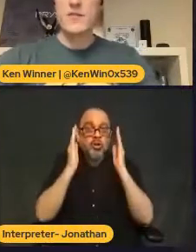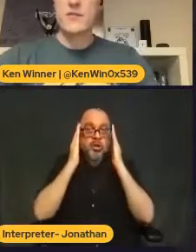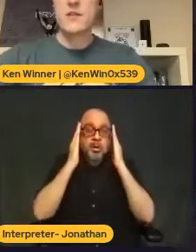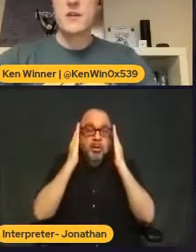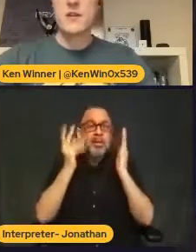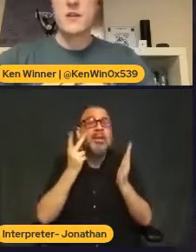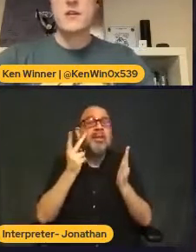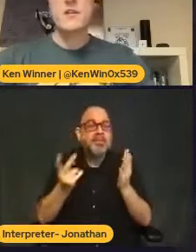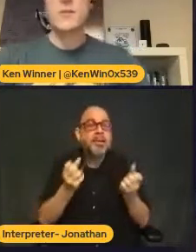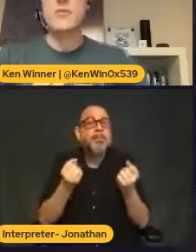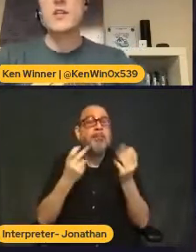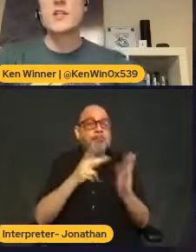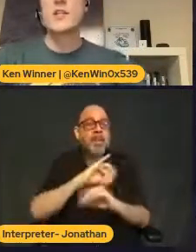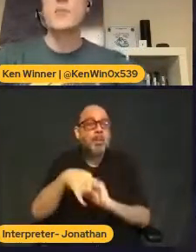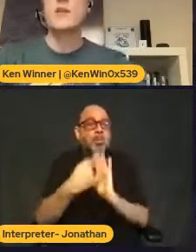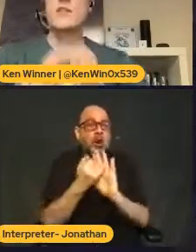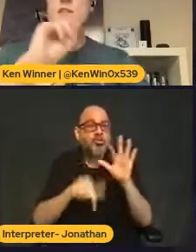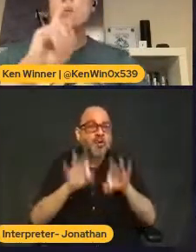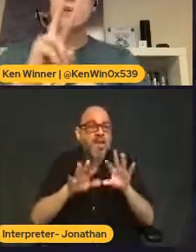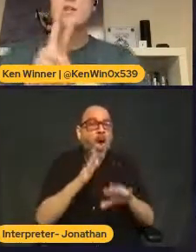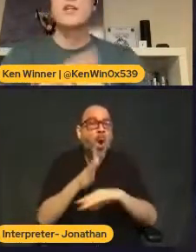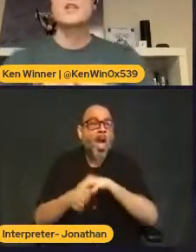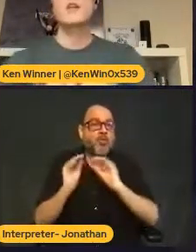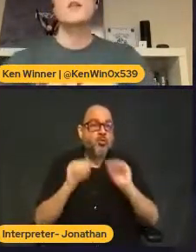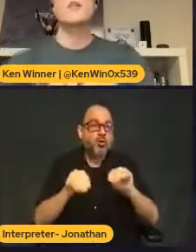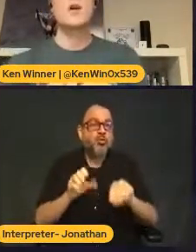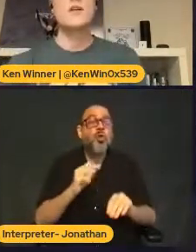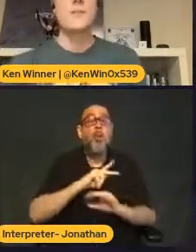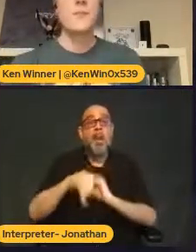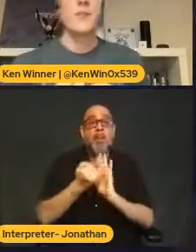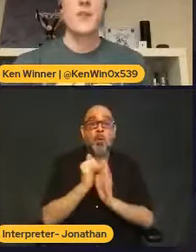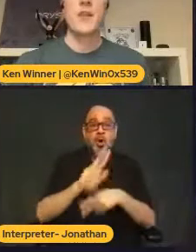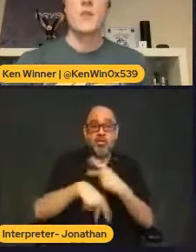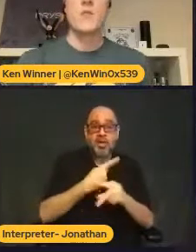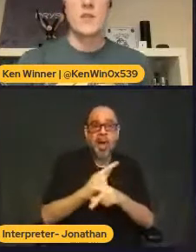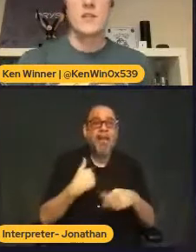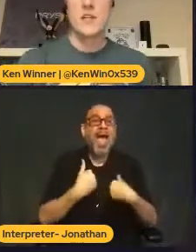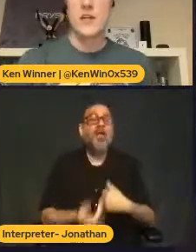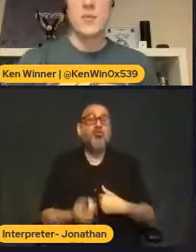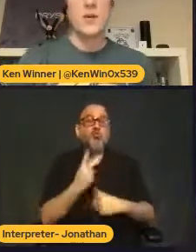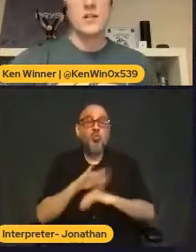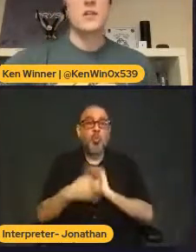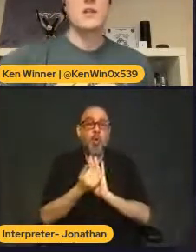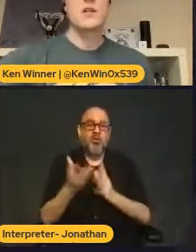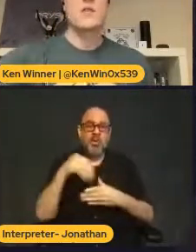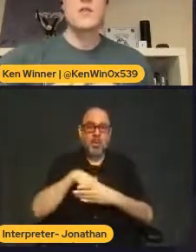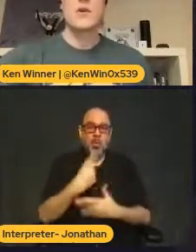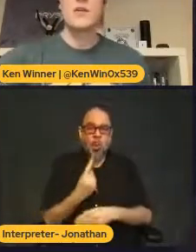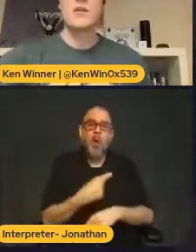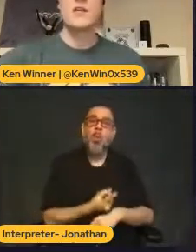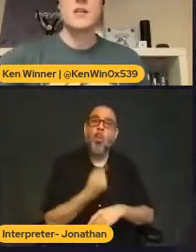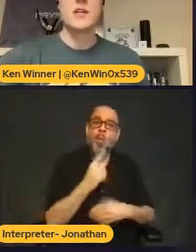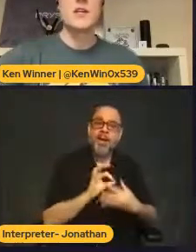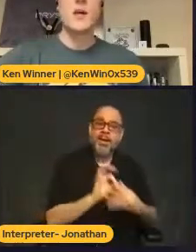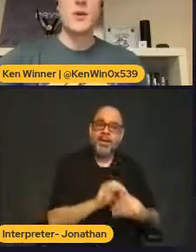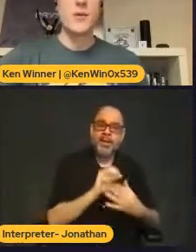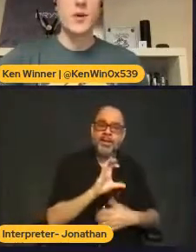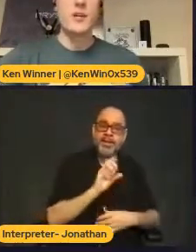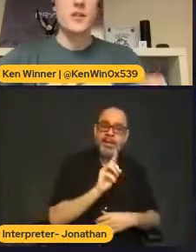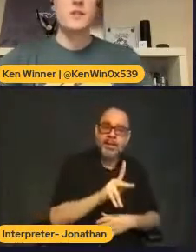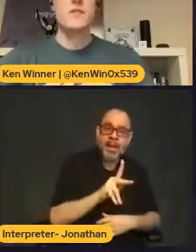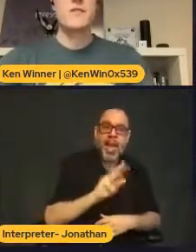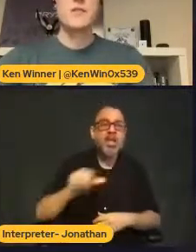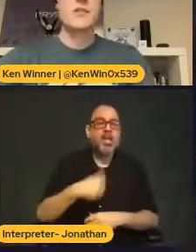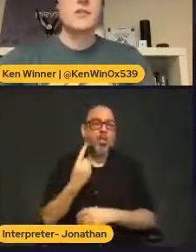projects found after installing. So my project type has two projects in one, and one is a CDK project and one is a